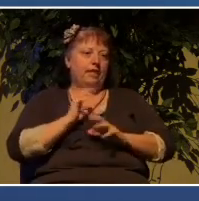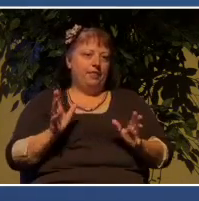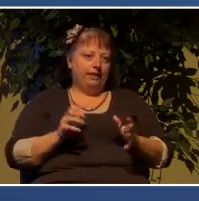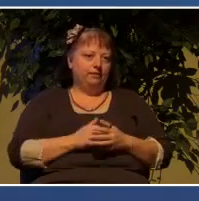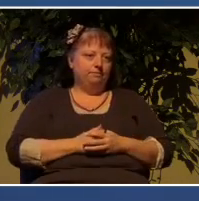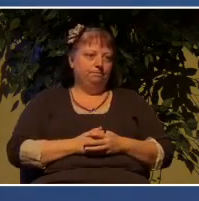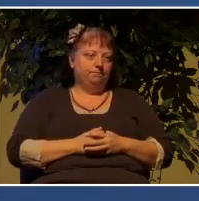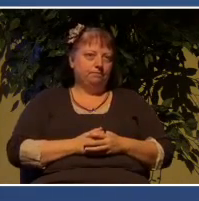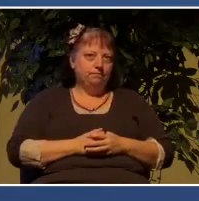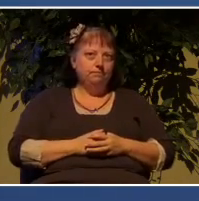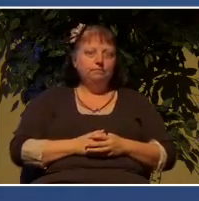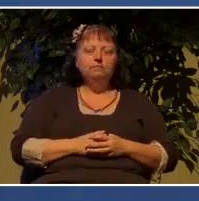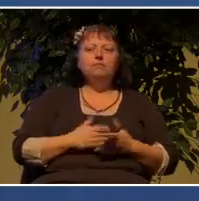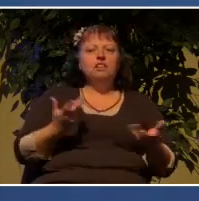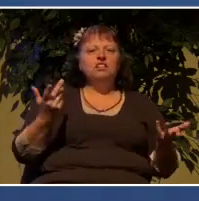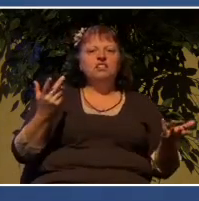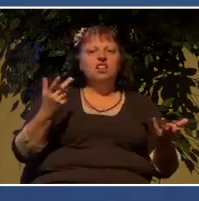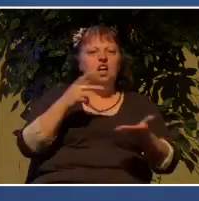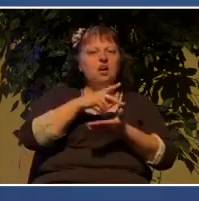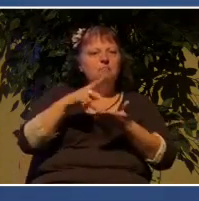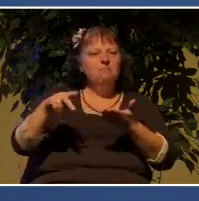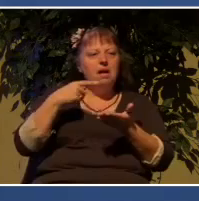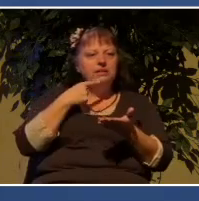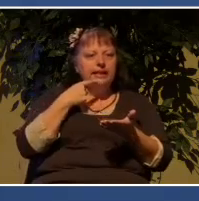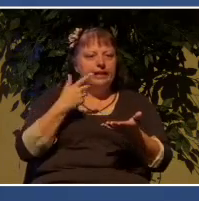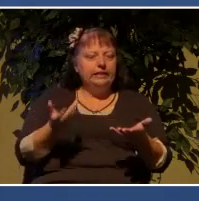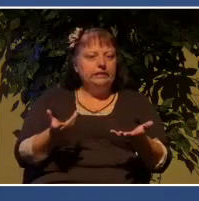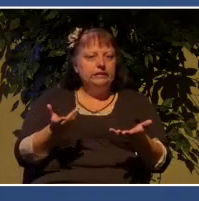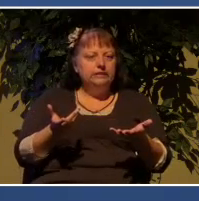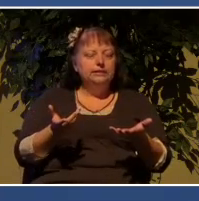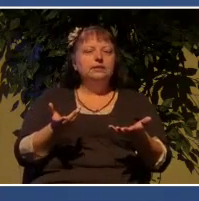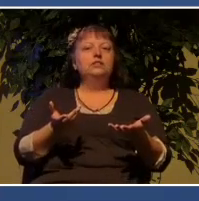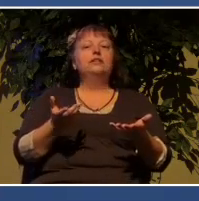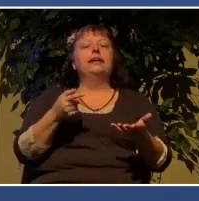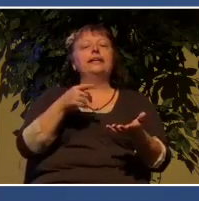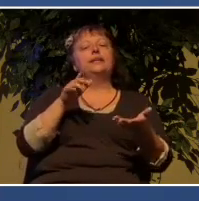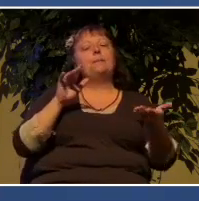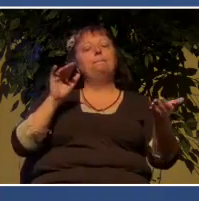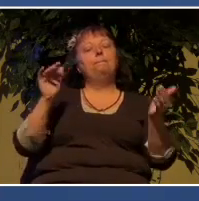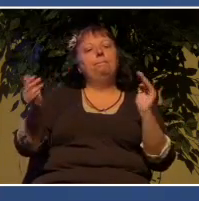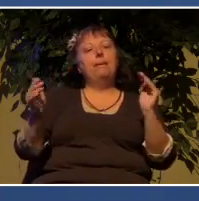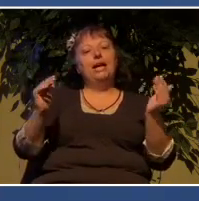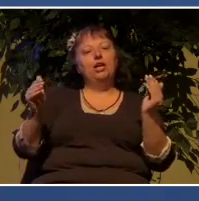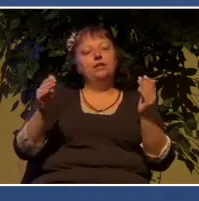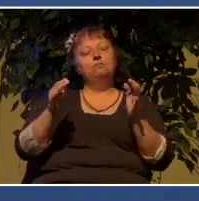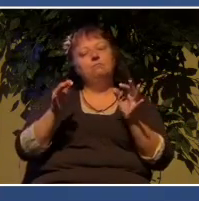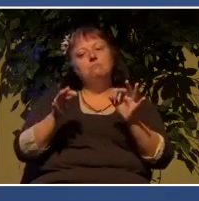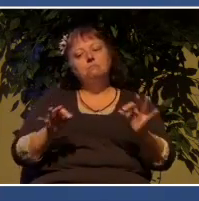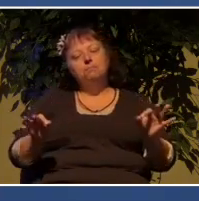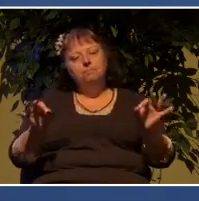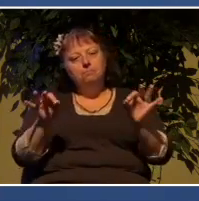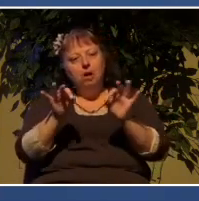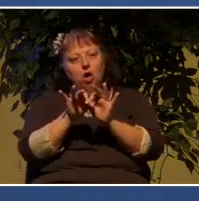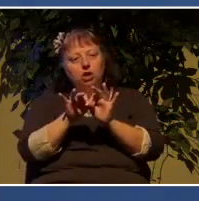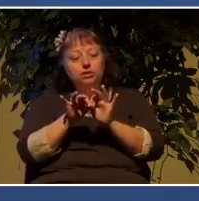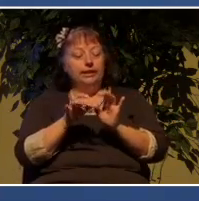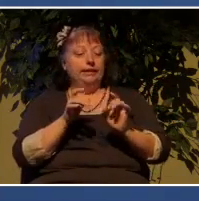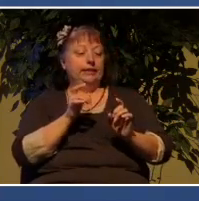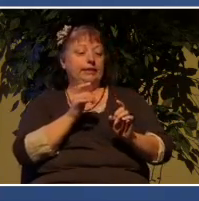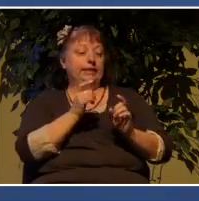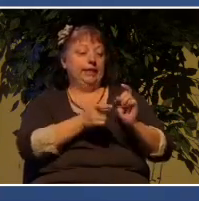is comparing the relative importance of the gifts of the